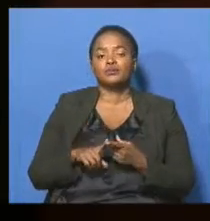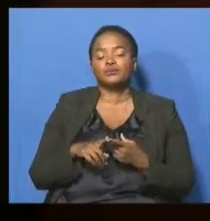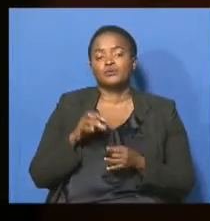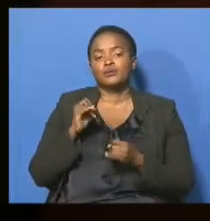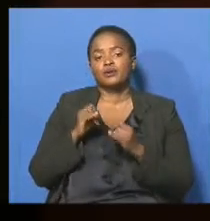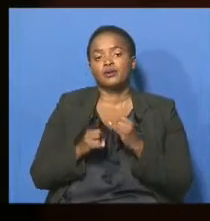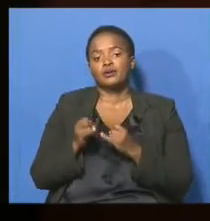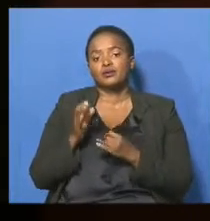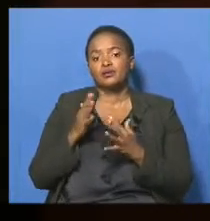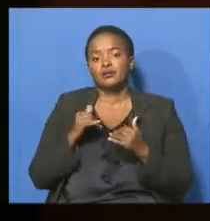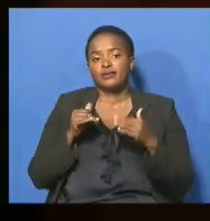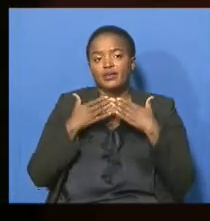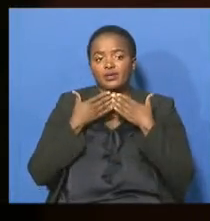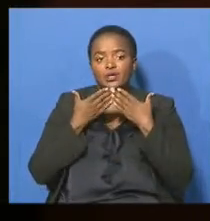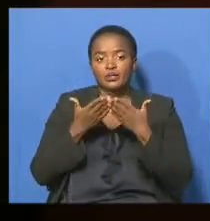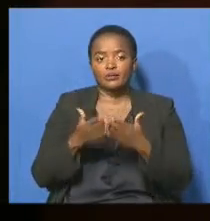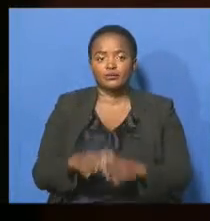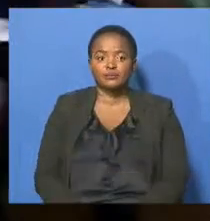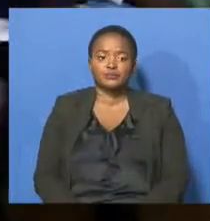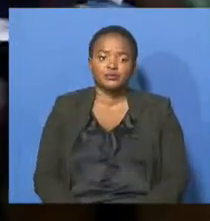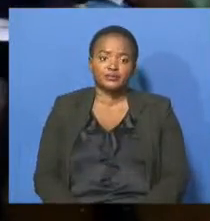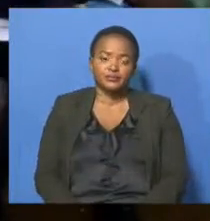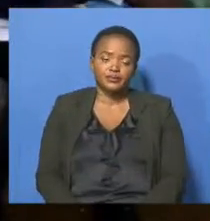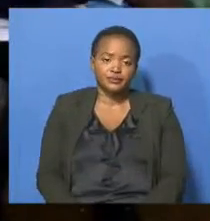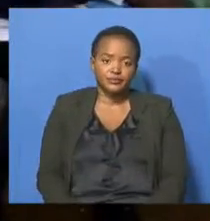at this stage. I thank you.